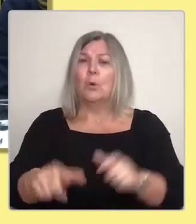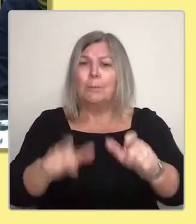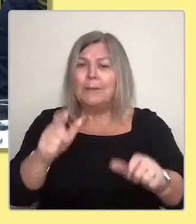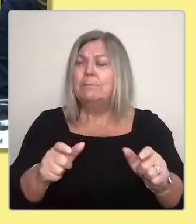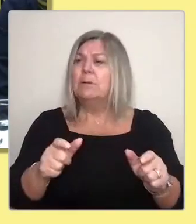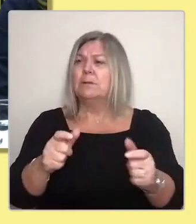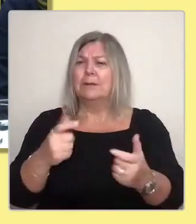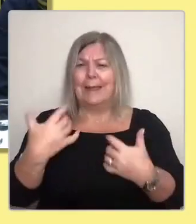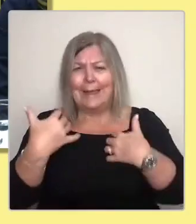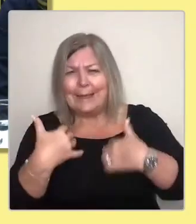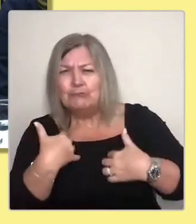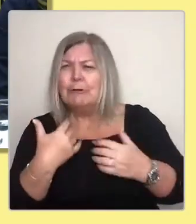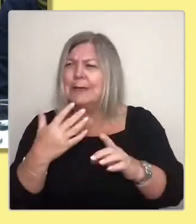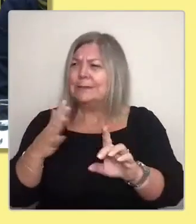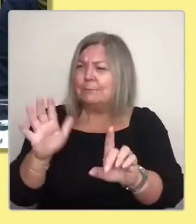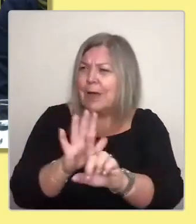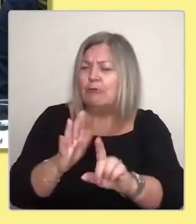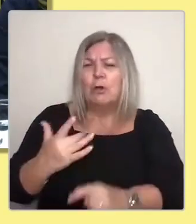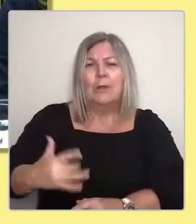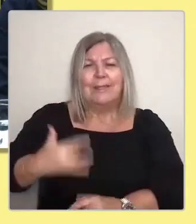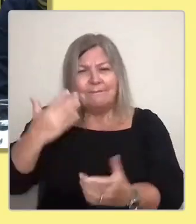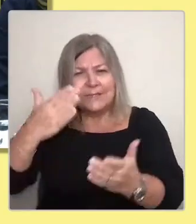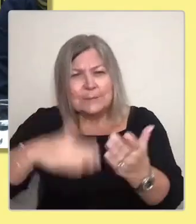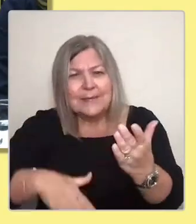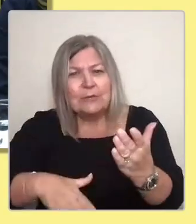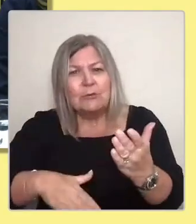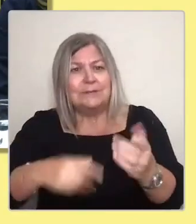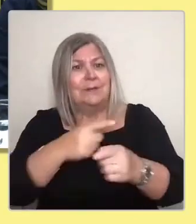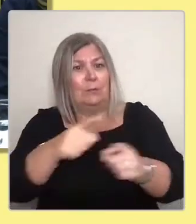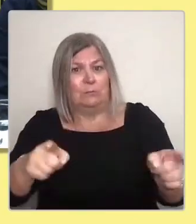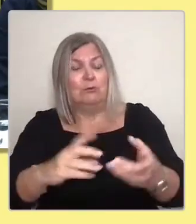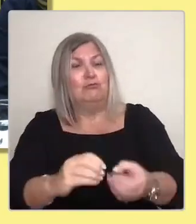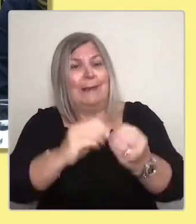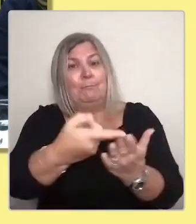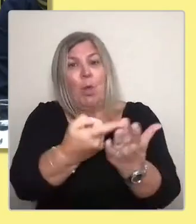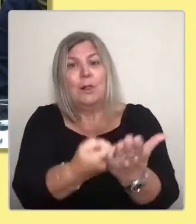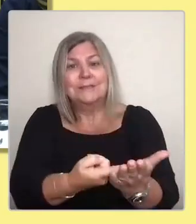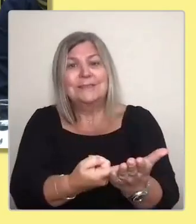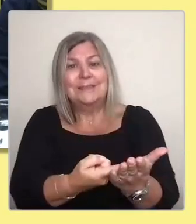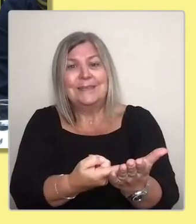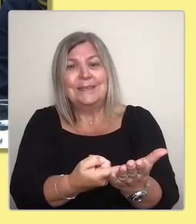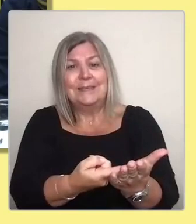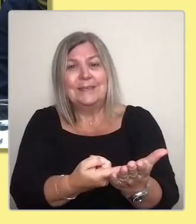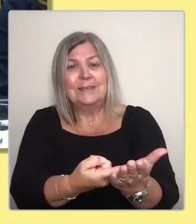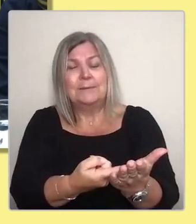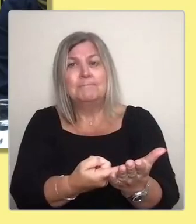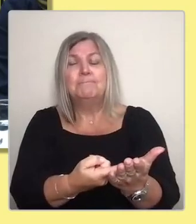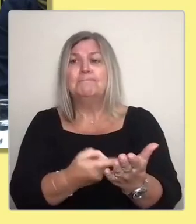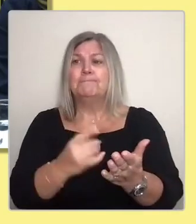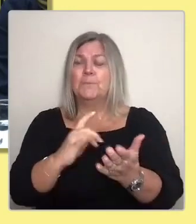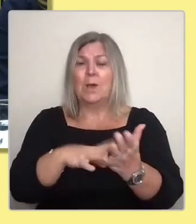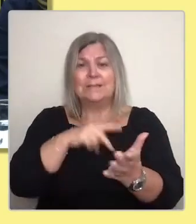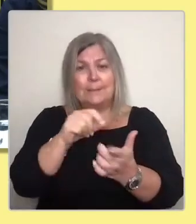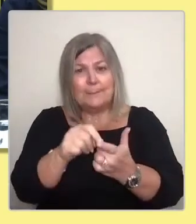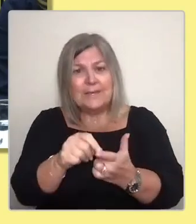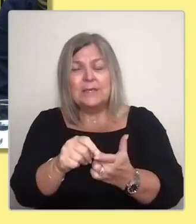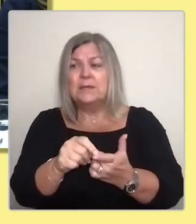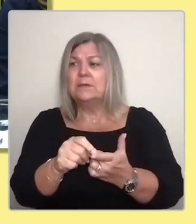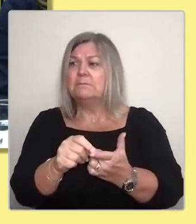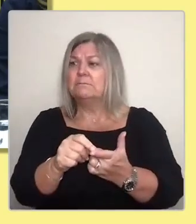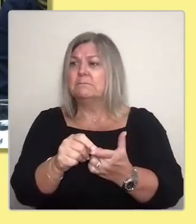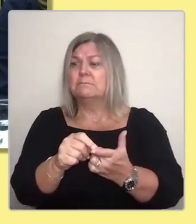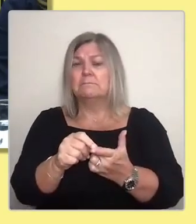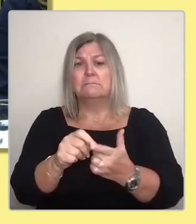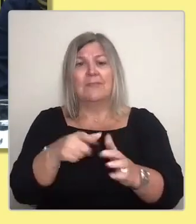background, the lived experience. And within the SNP, within the wider Yes movement, we have